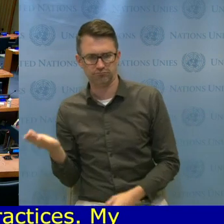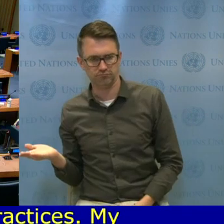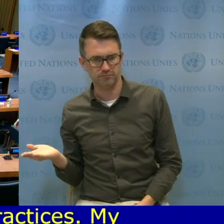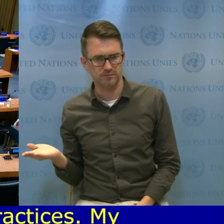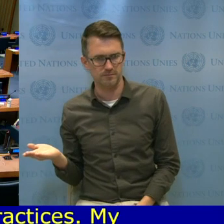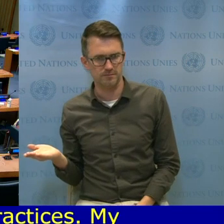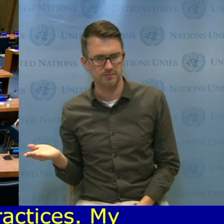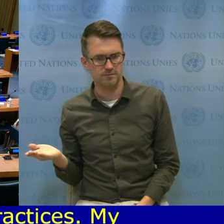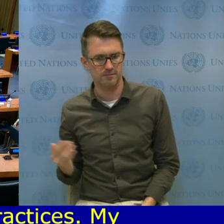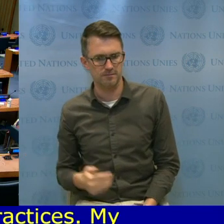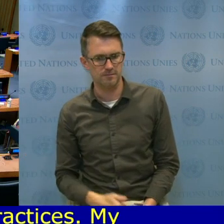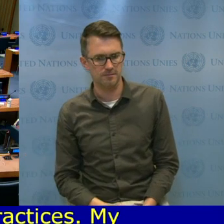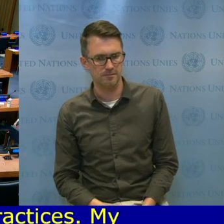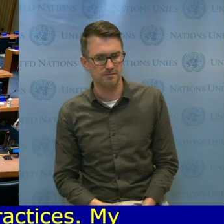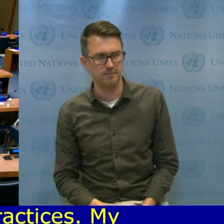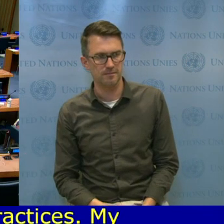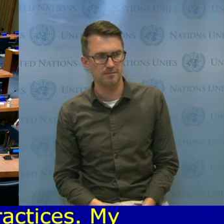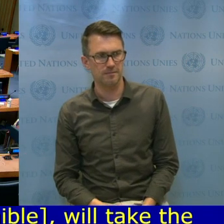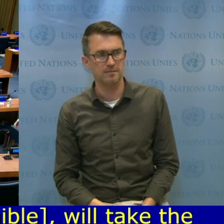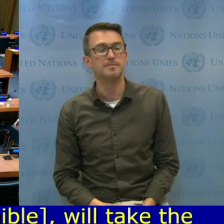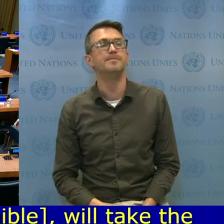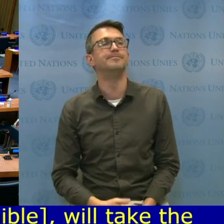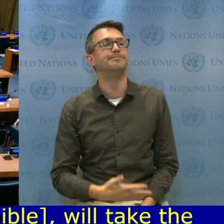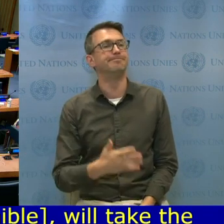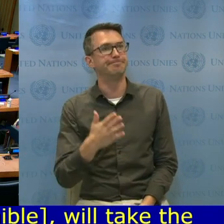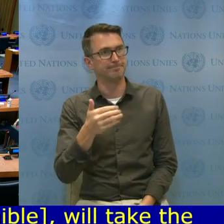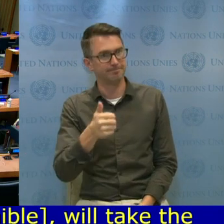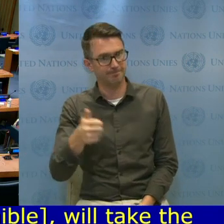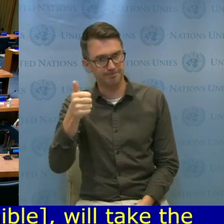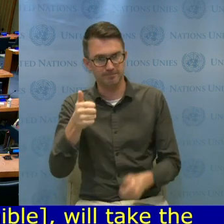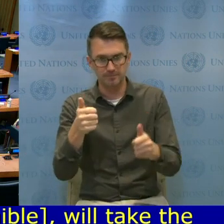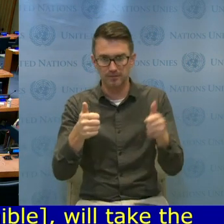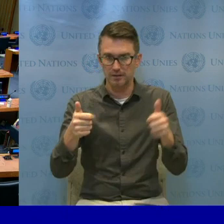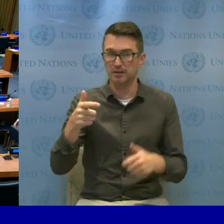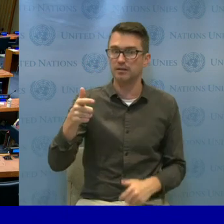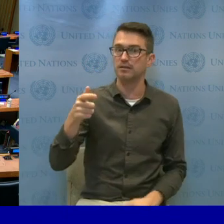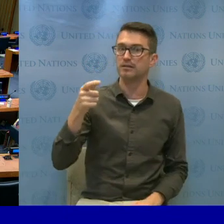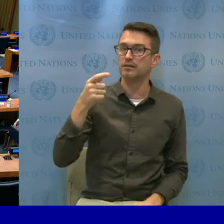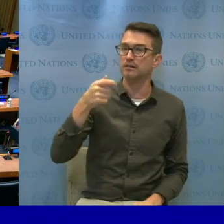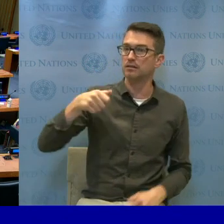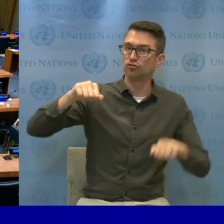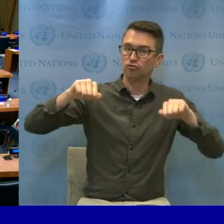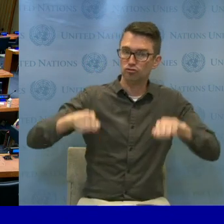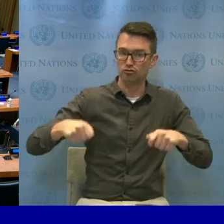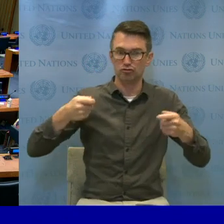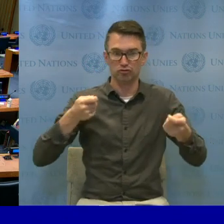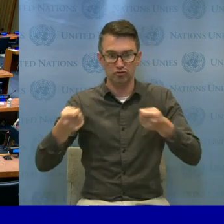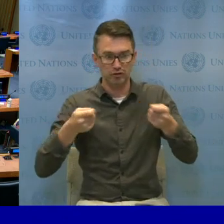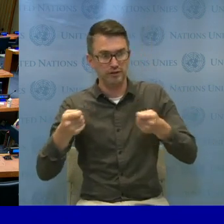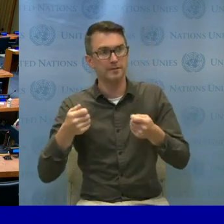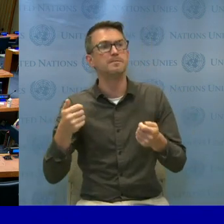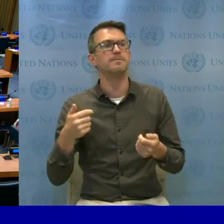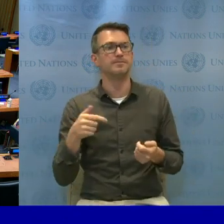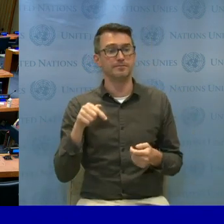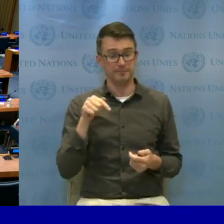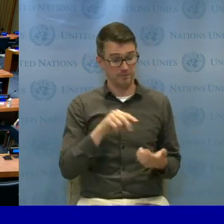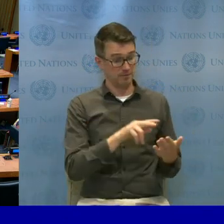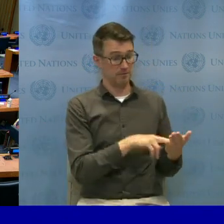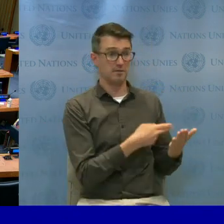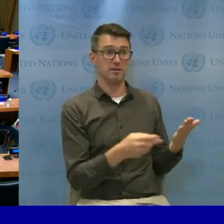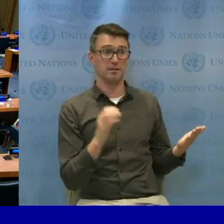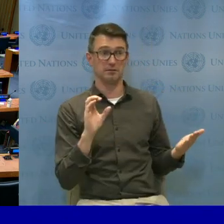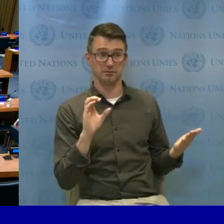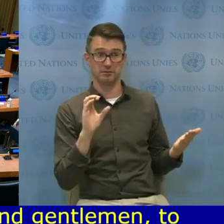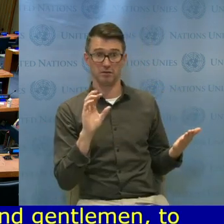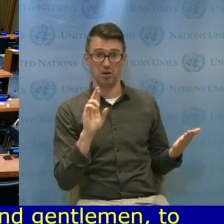Madam Chair, ladies and gentlemen, to talk about the implementation of CRPD in Brazil also requires pointing out our country